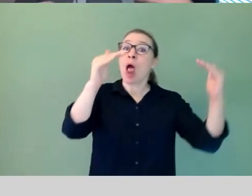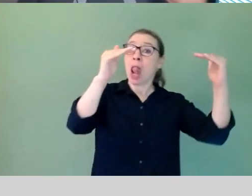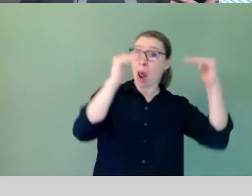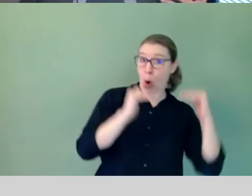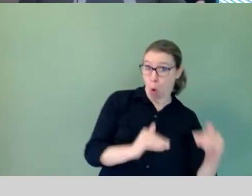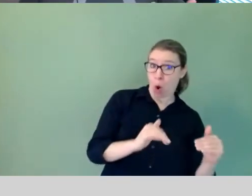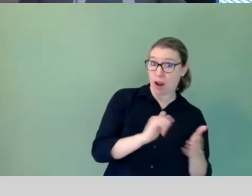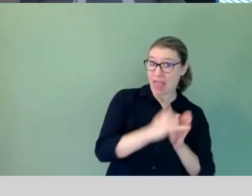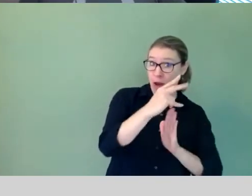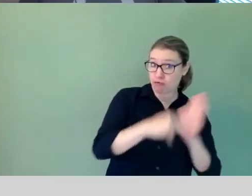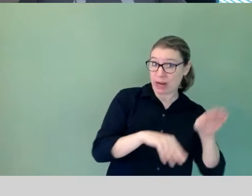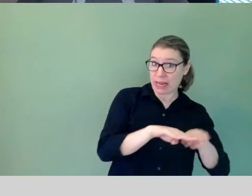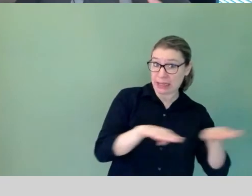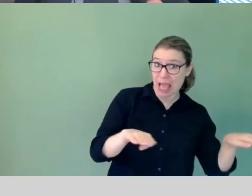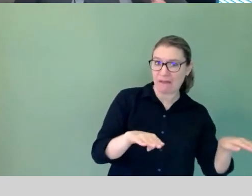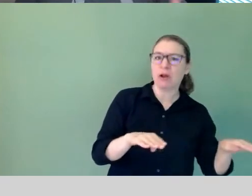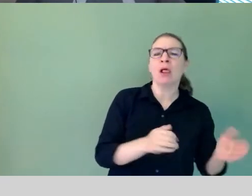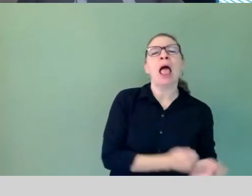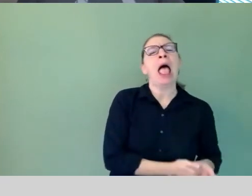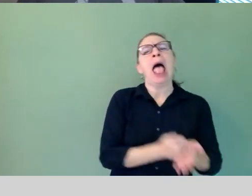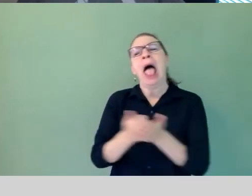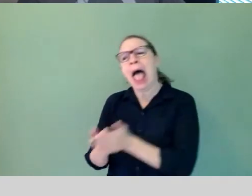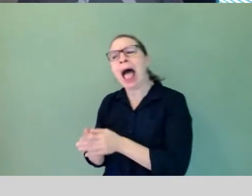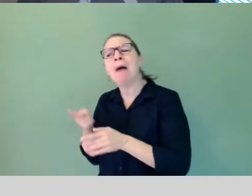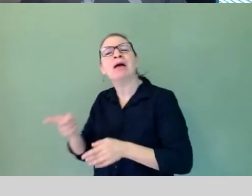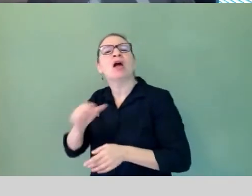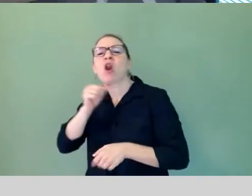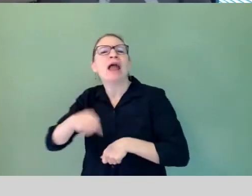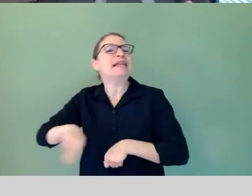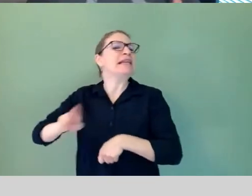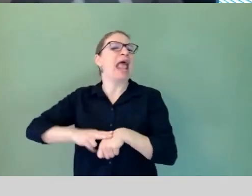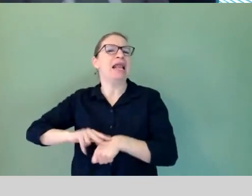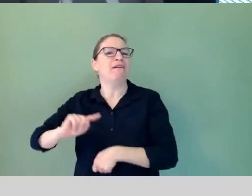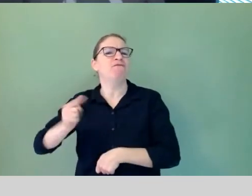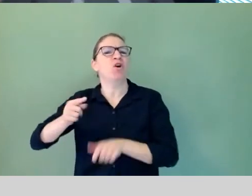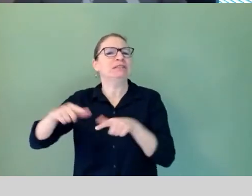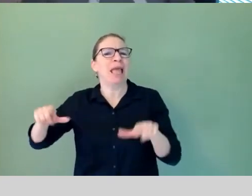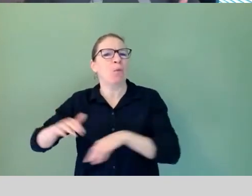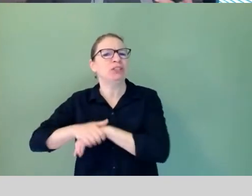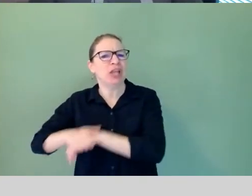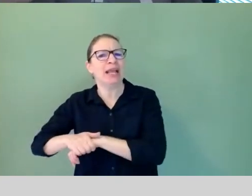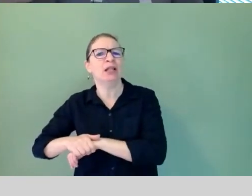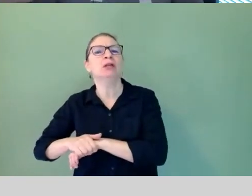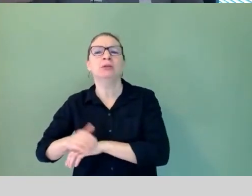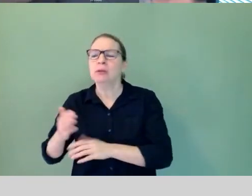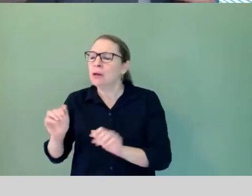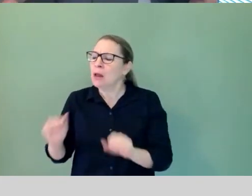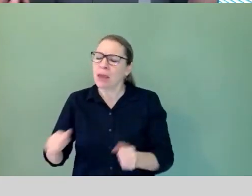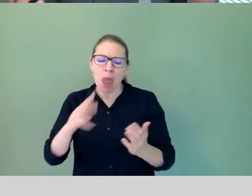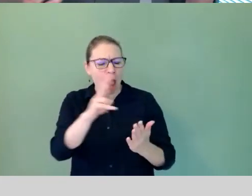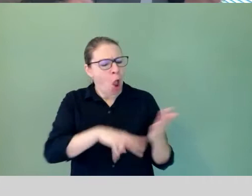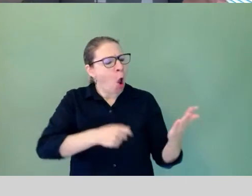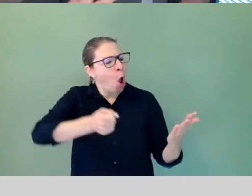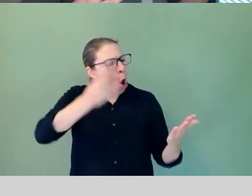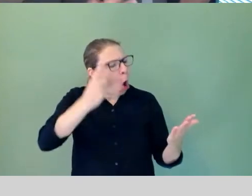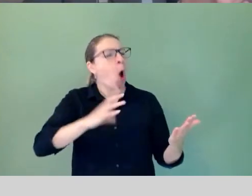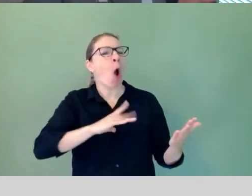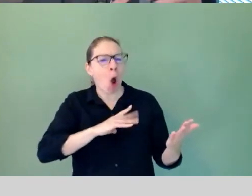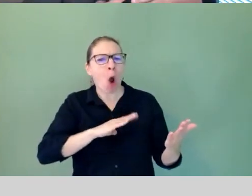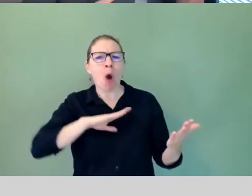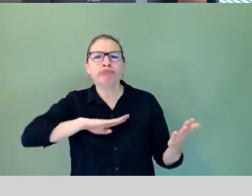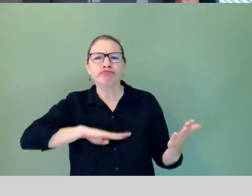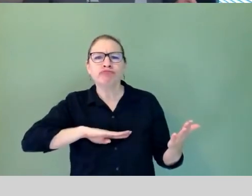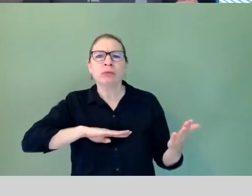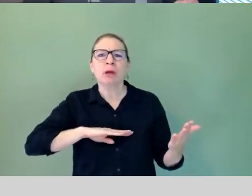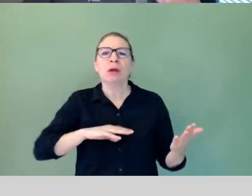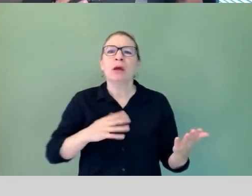for non-native speakers who maybe not be as versed in this language to read your documentation. And it won't affect or